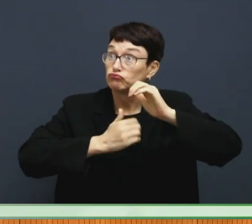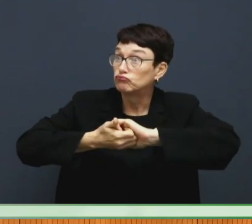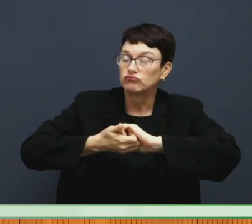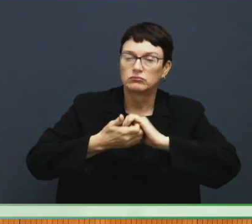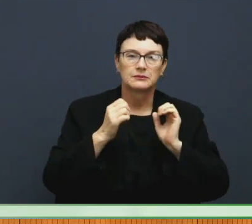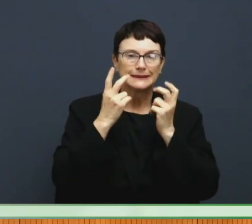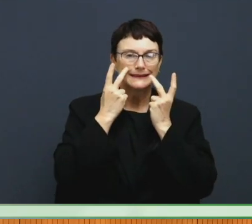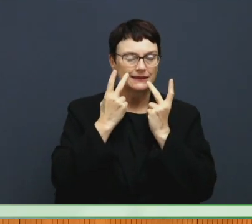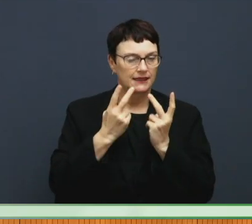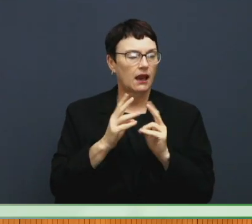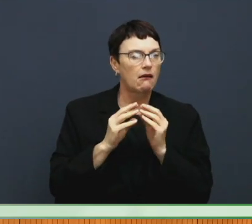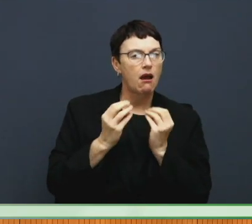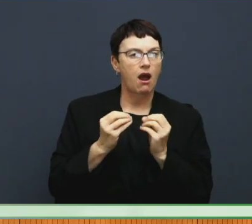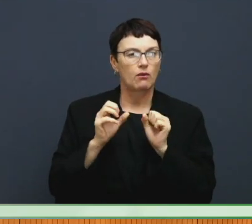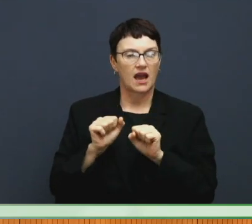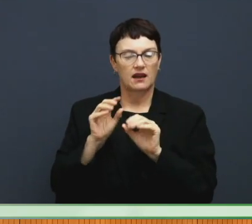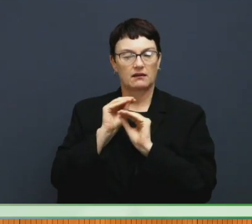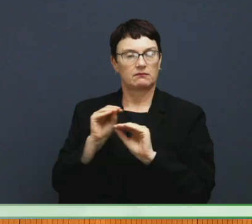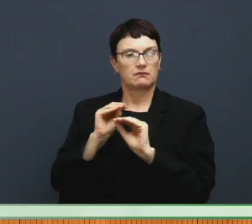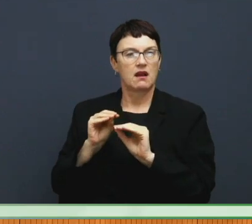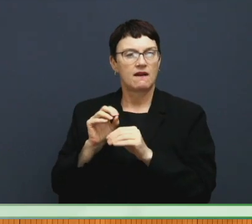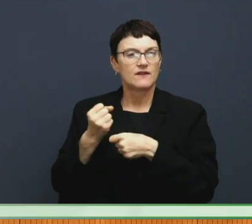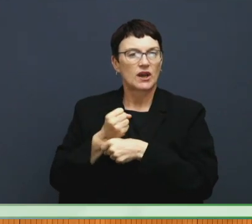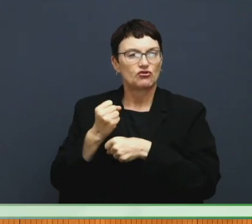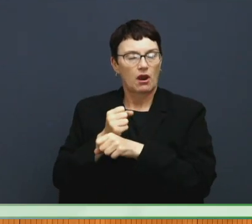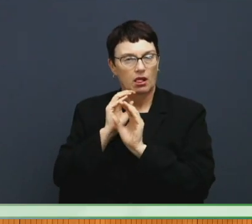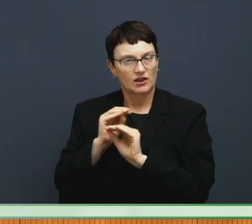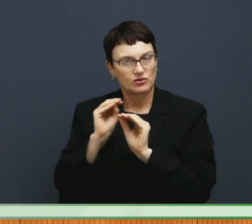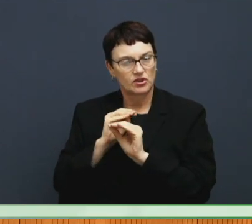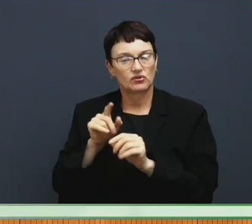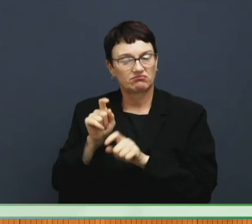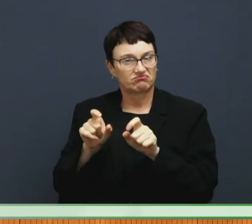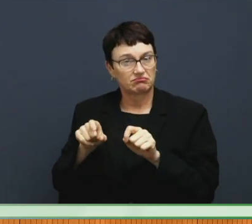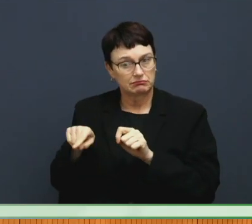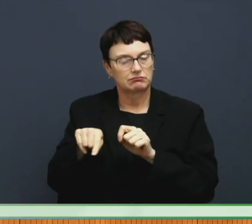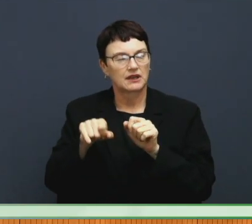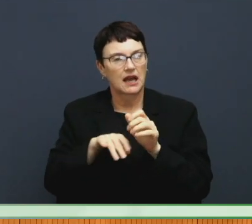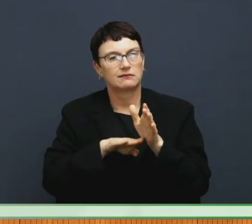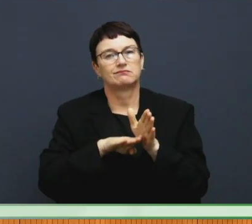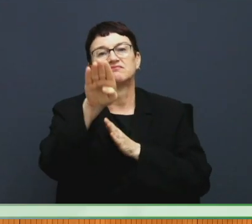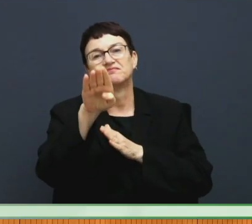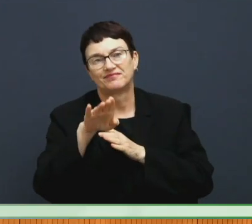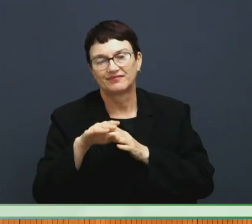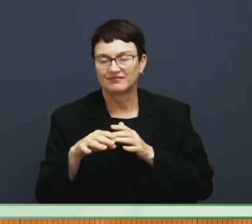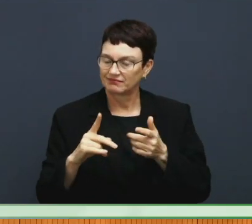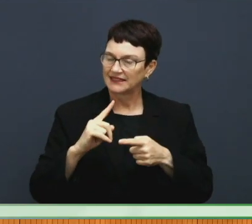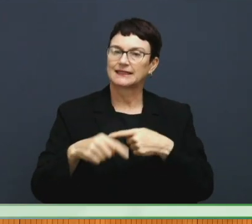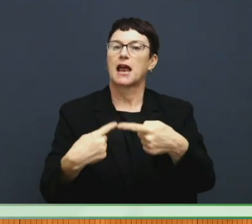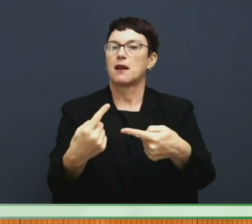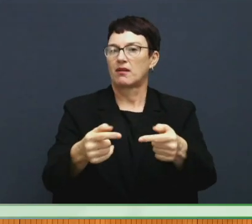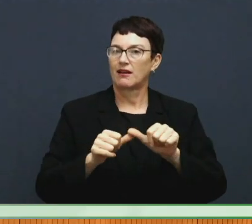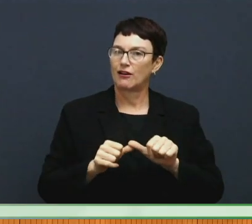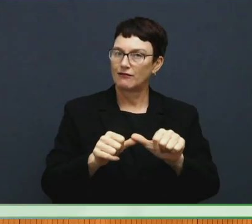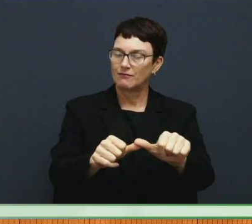of vocational education for people with disabilities and contribute to building an inclusive and